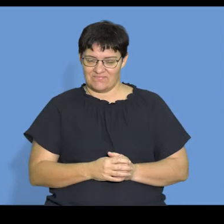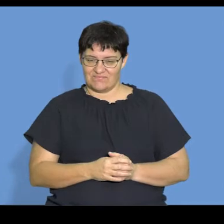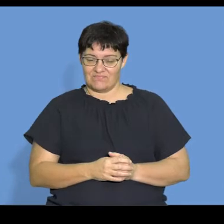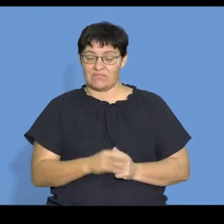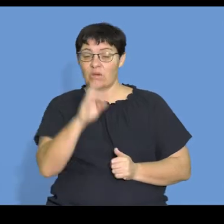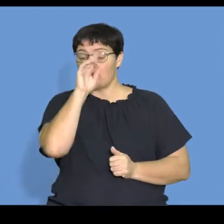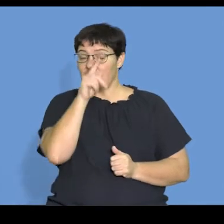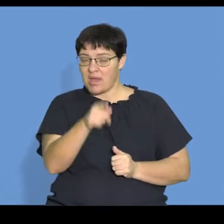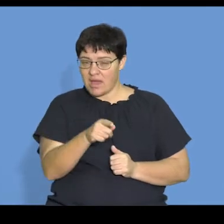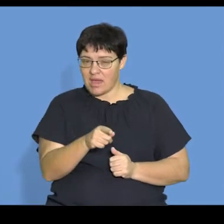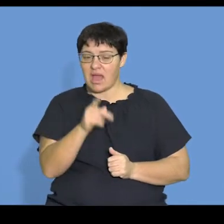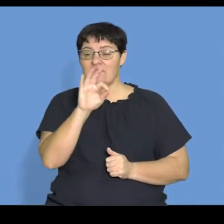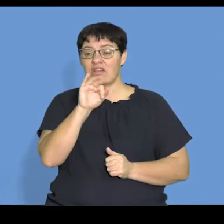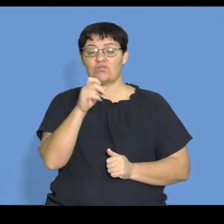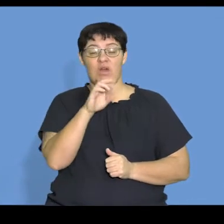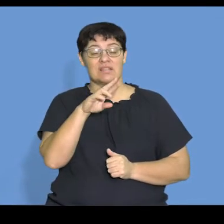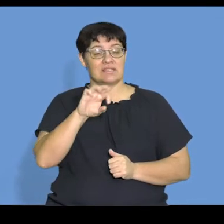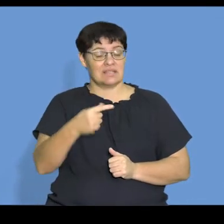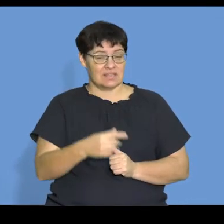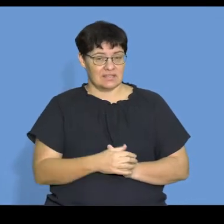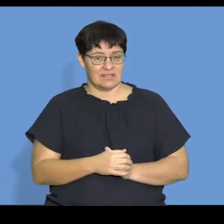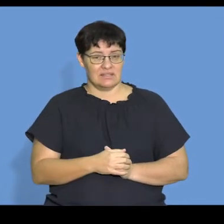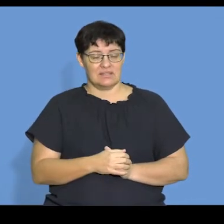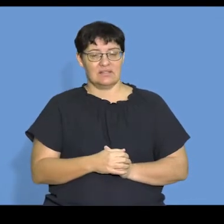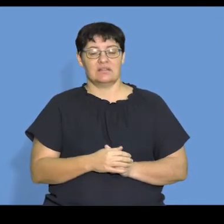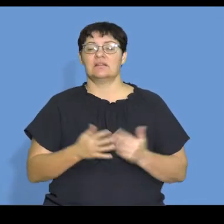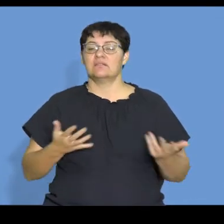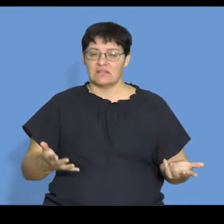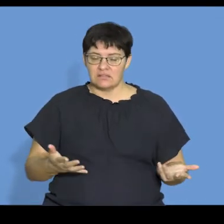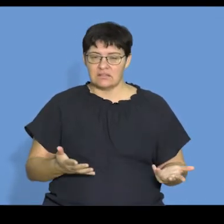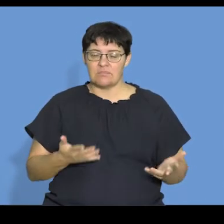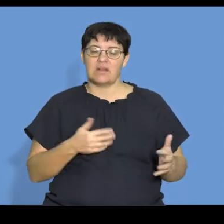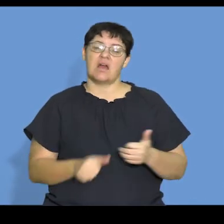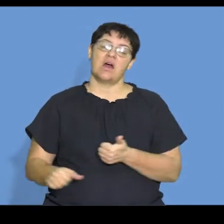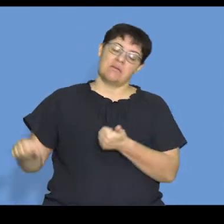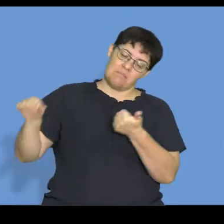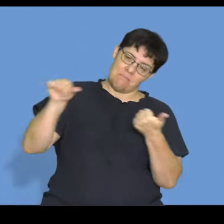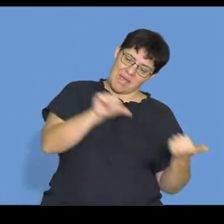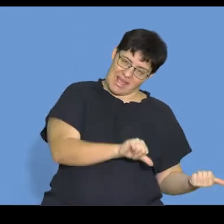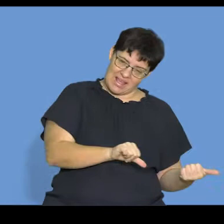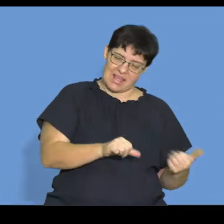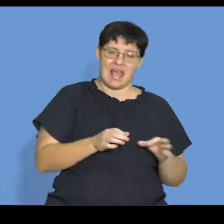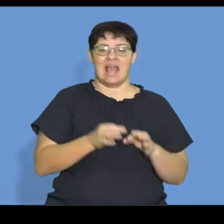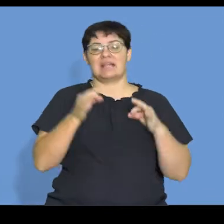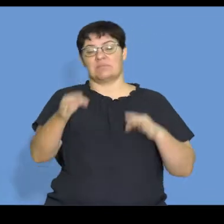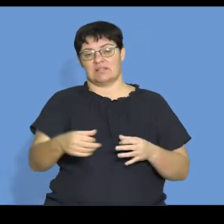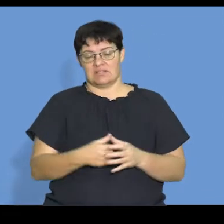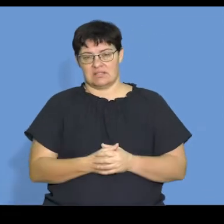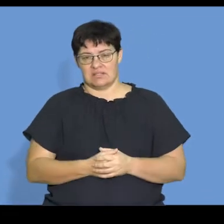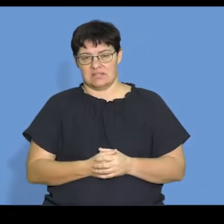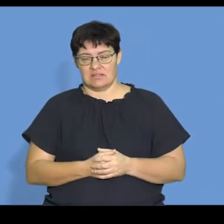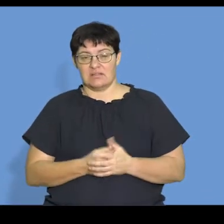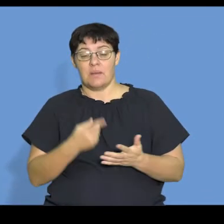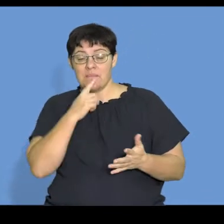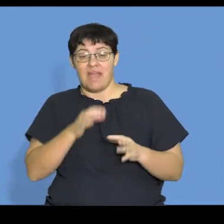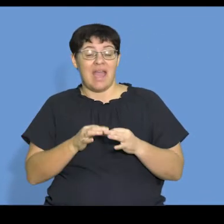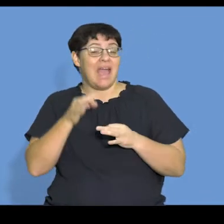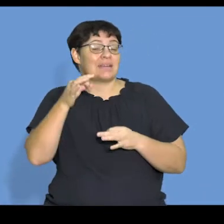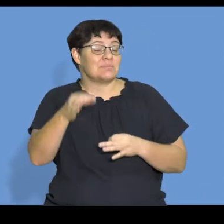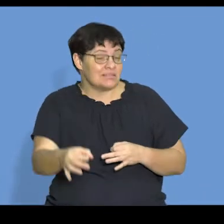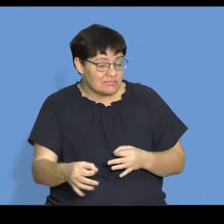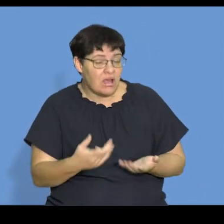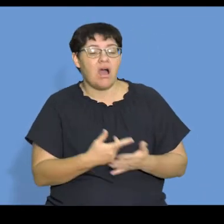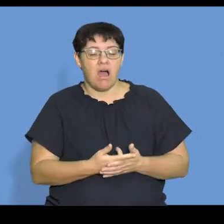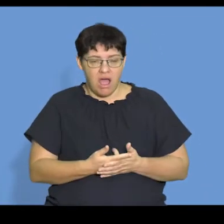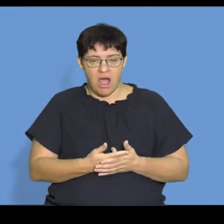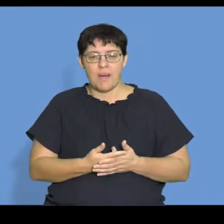said factorizing, excuse me, is the reverse of expanding. So it means if I expand, it must take